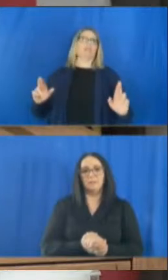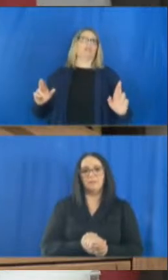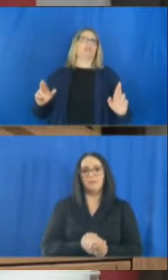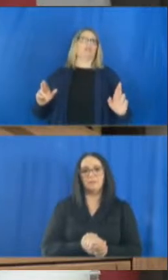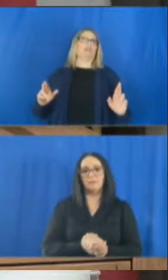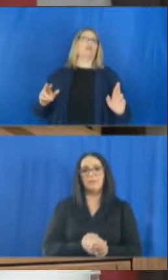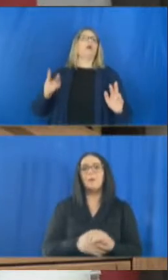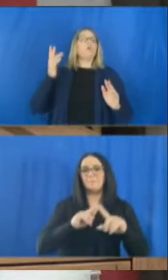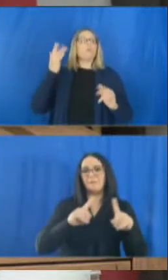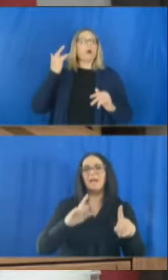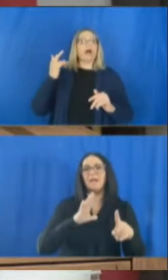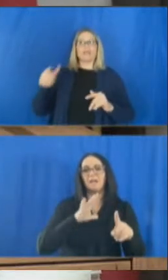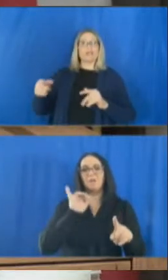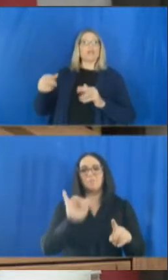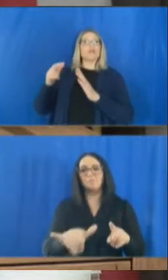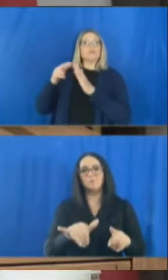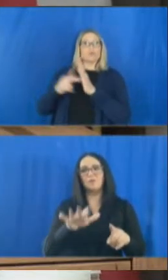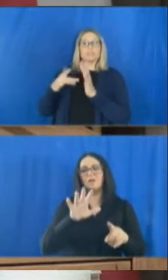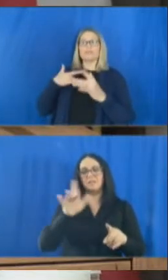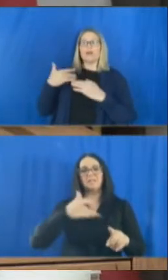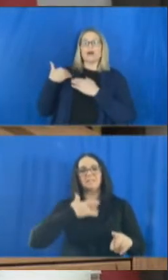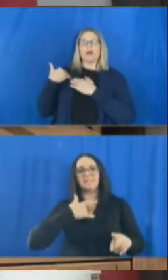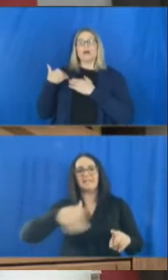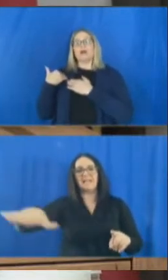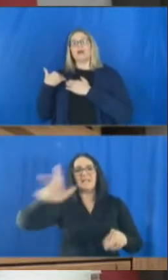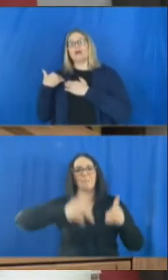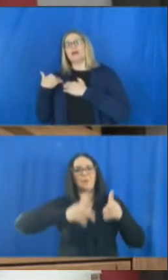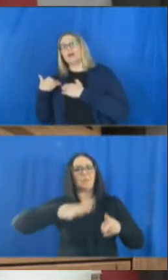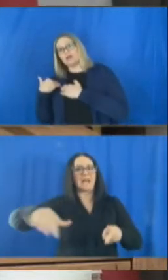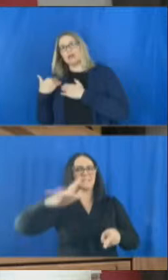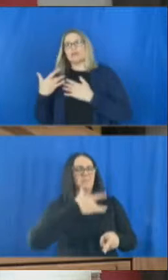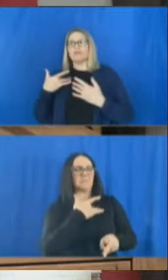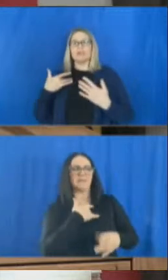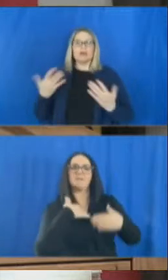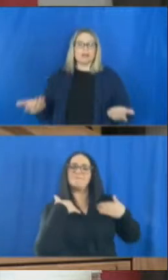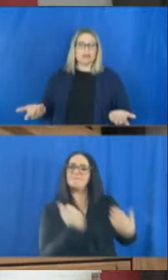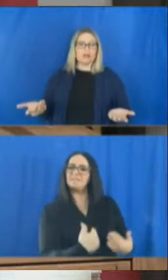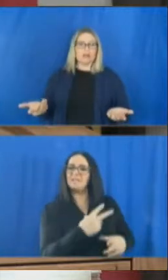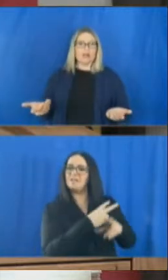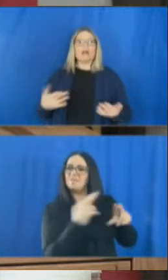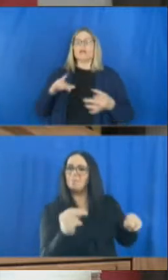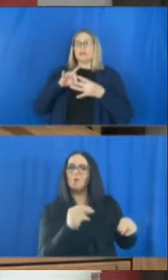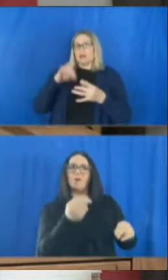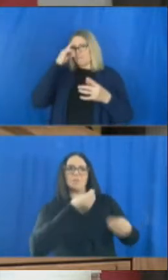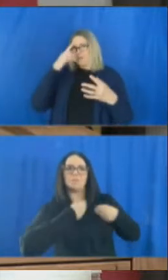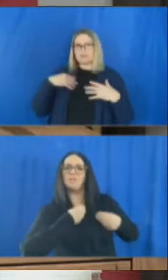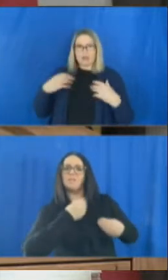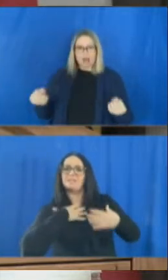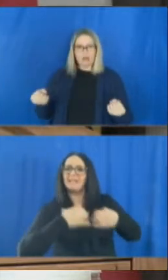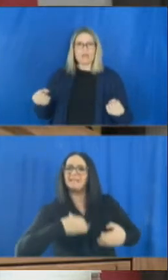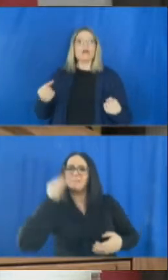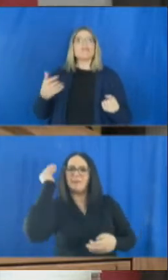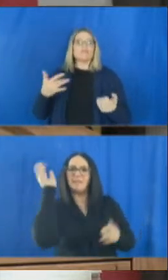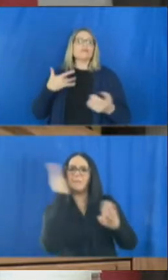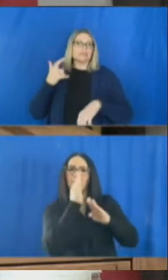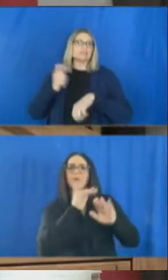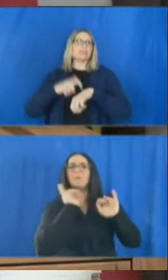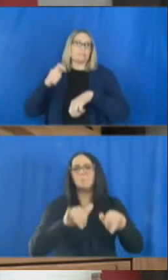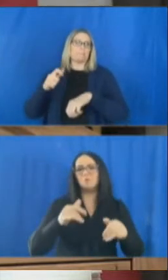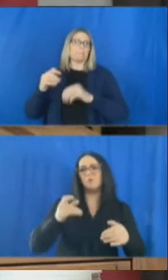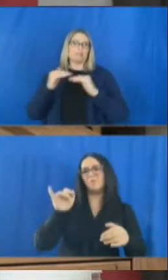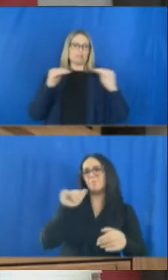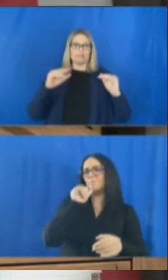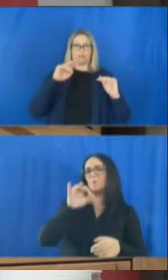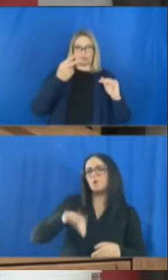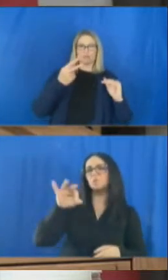our goal? And the 2 weeks would be up on Friday night and at midnight. And